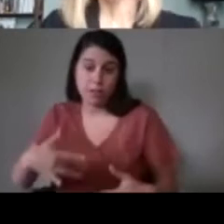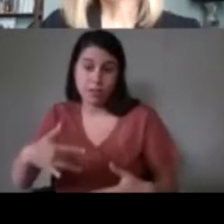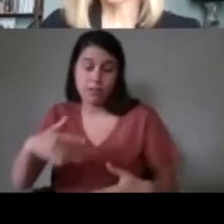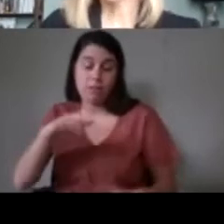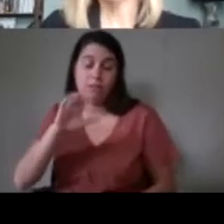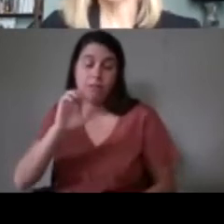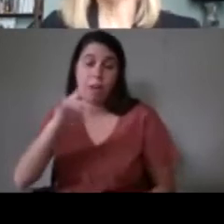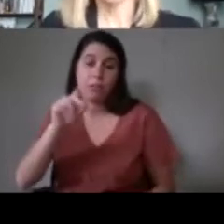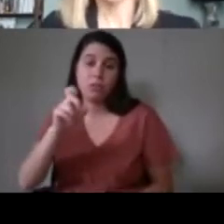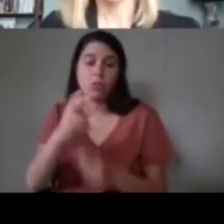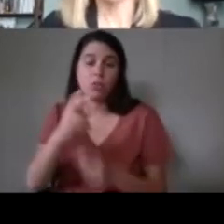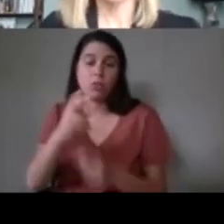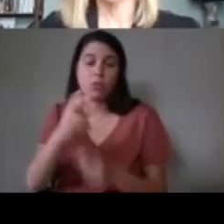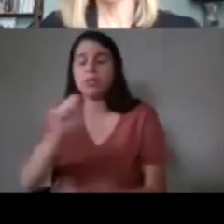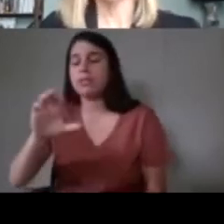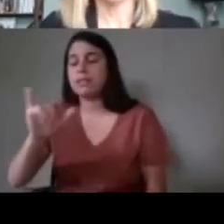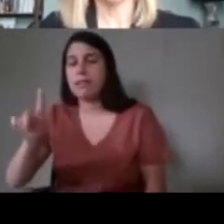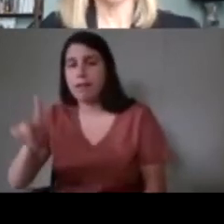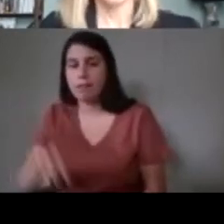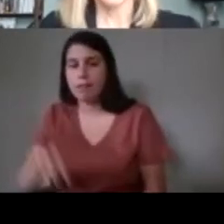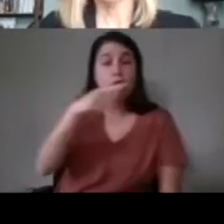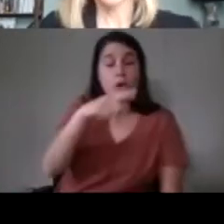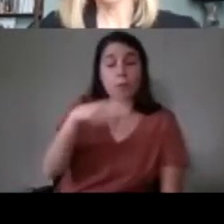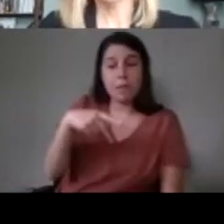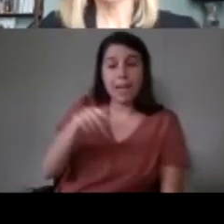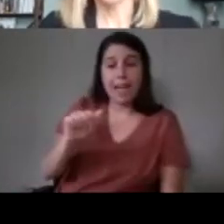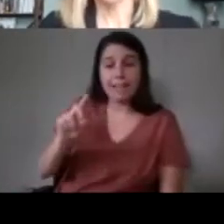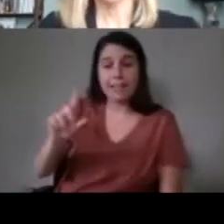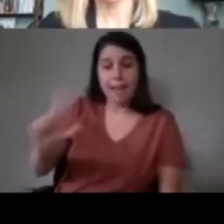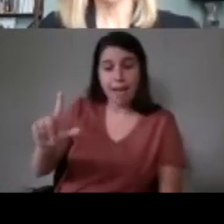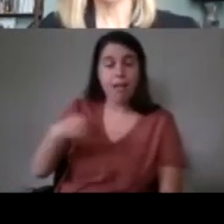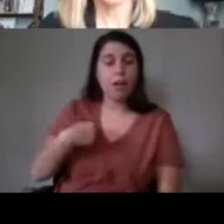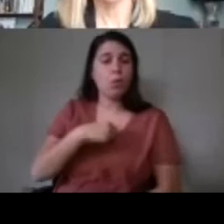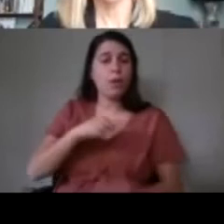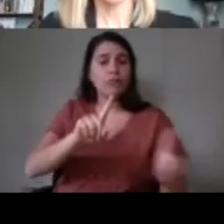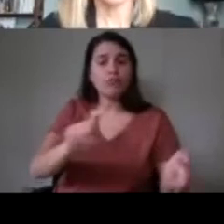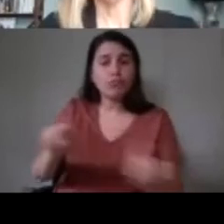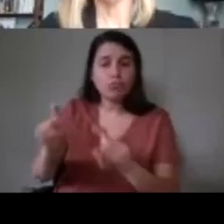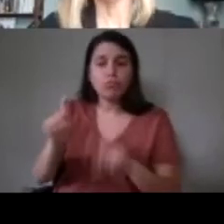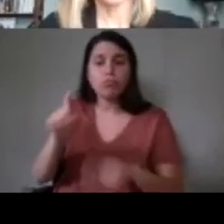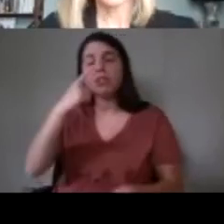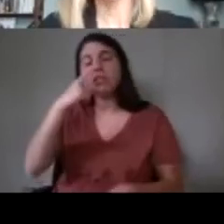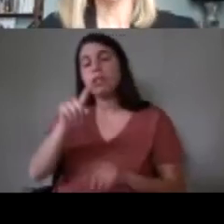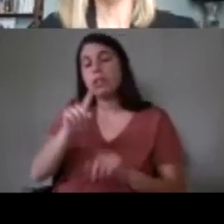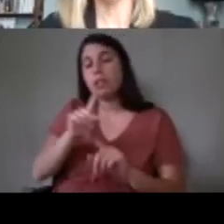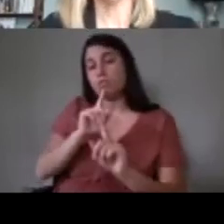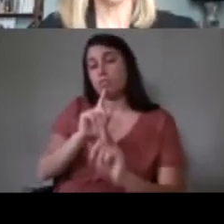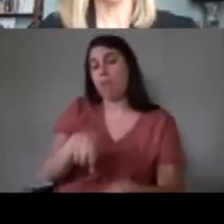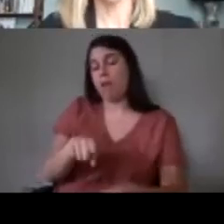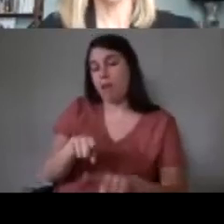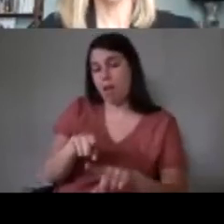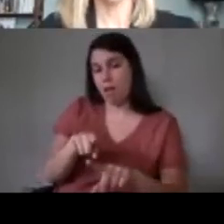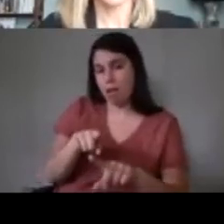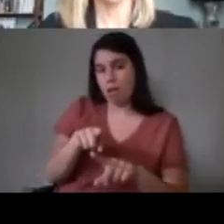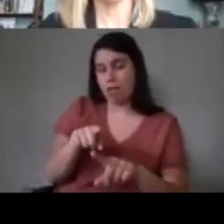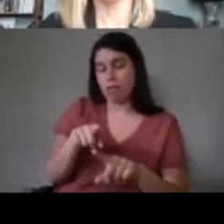For prison activities of daily living disability, we asked individuals to respond how difficult it